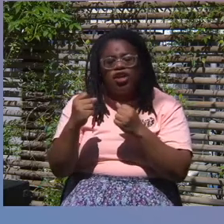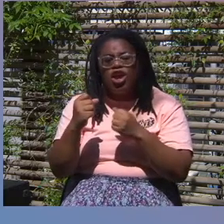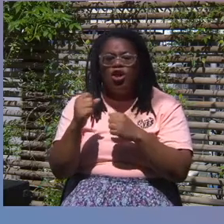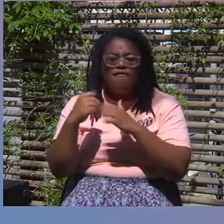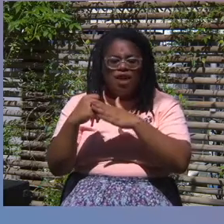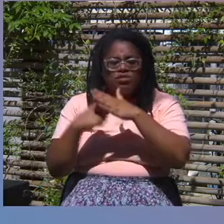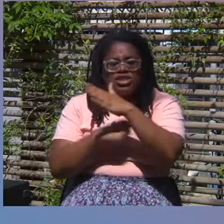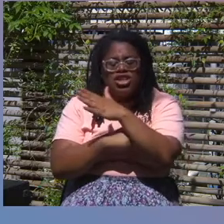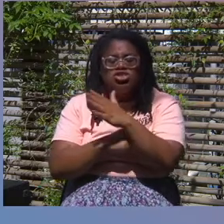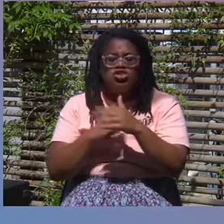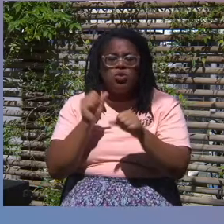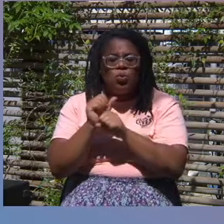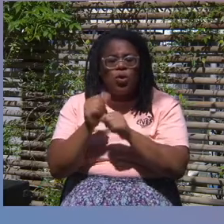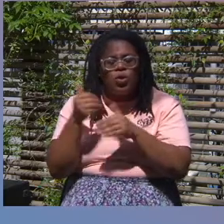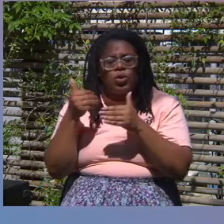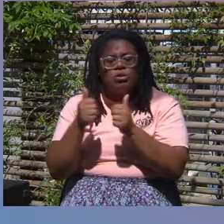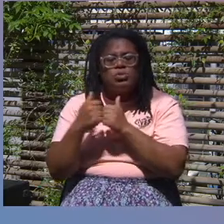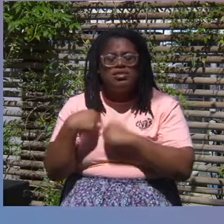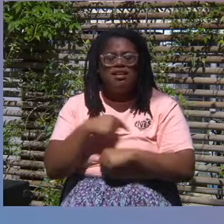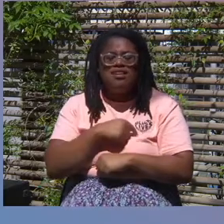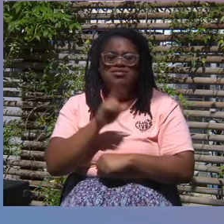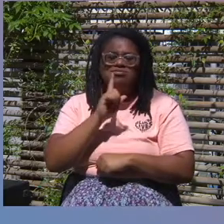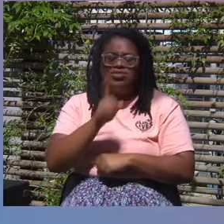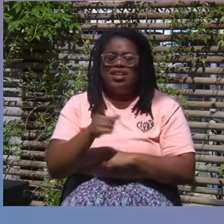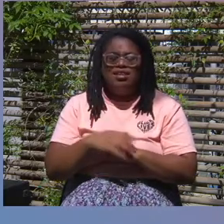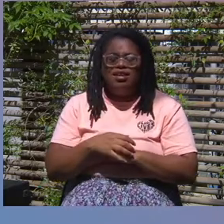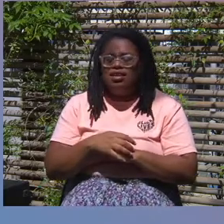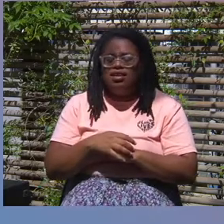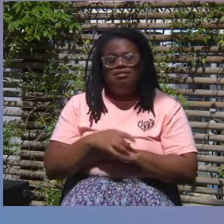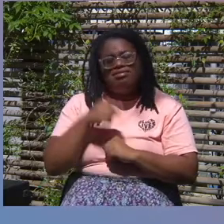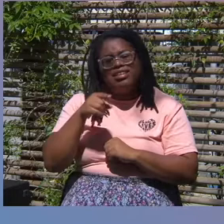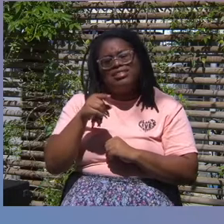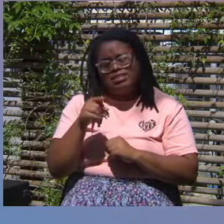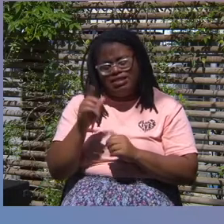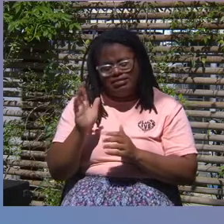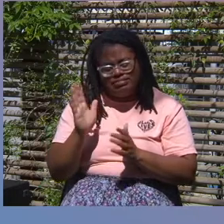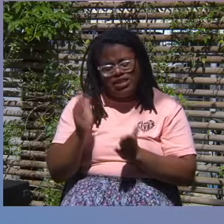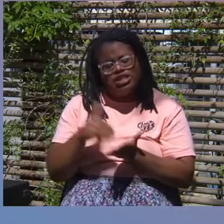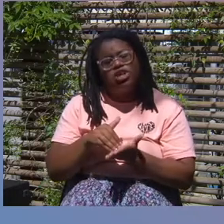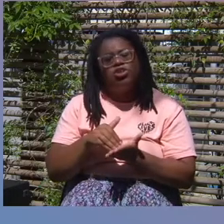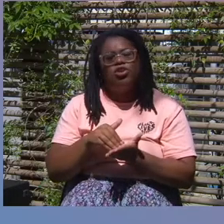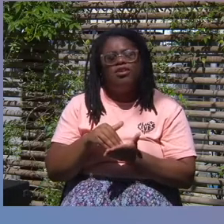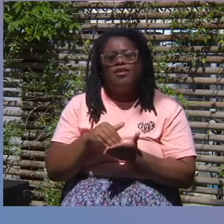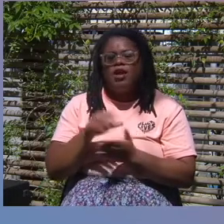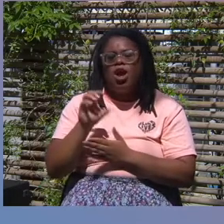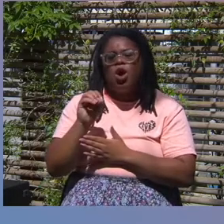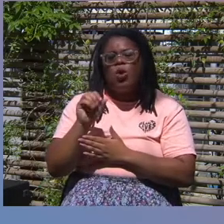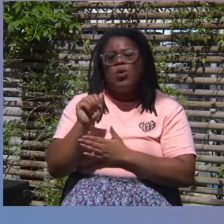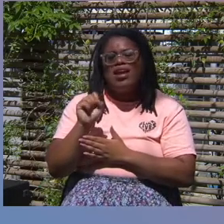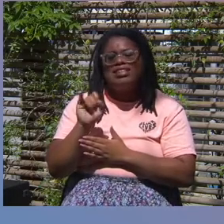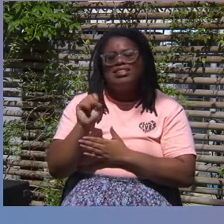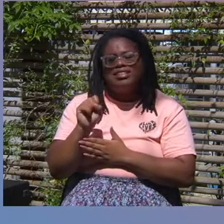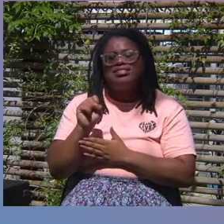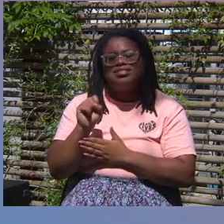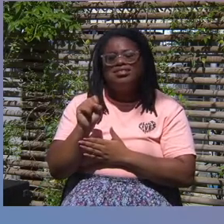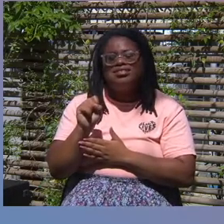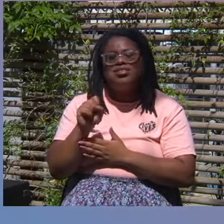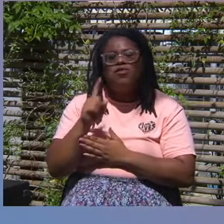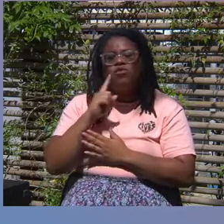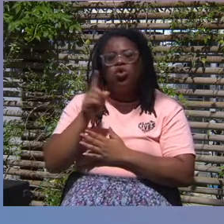closely with us. So this is really a center, an oasis, I call it,